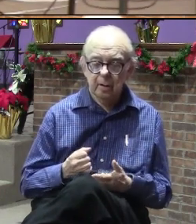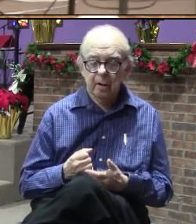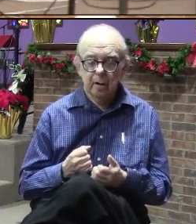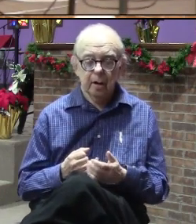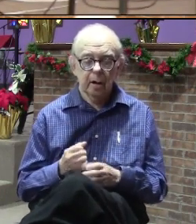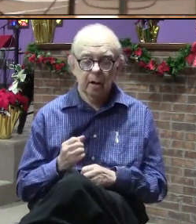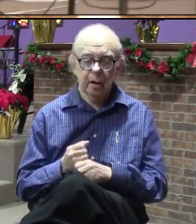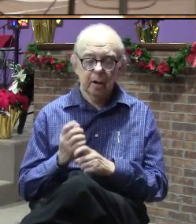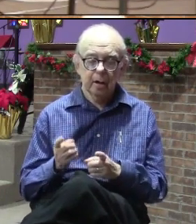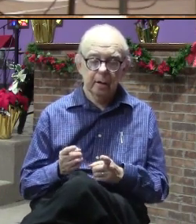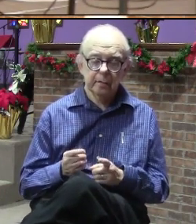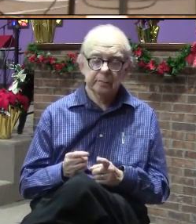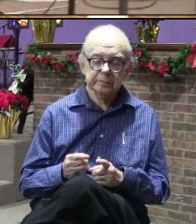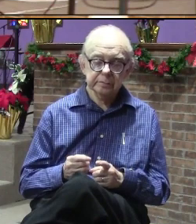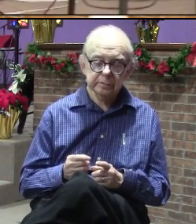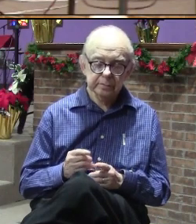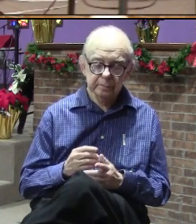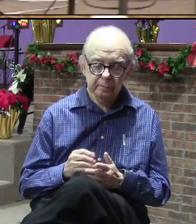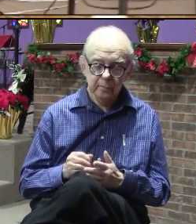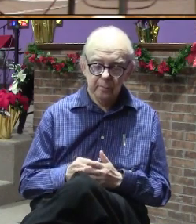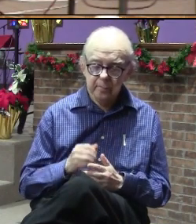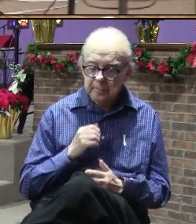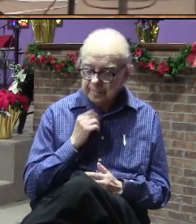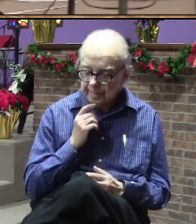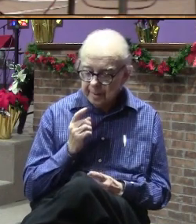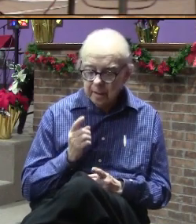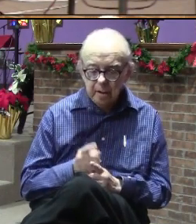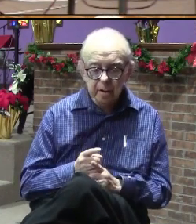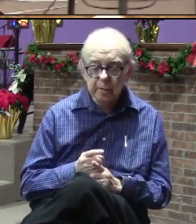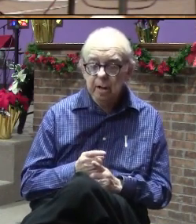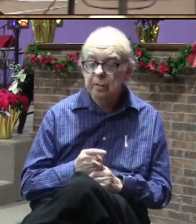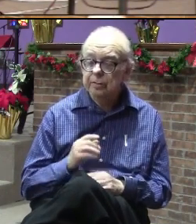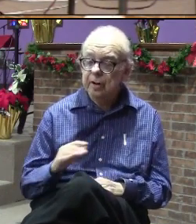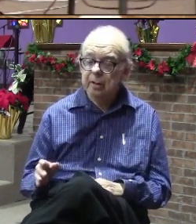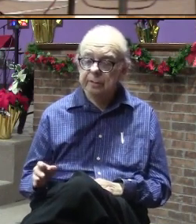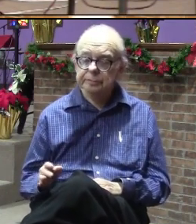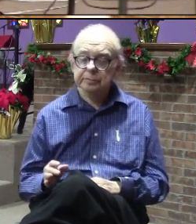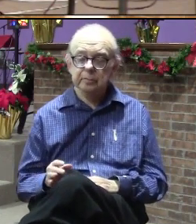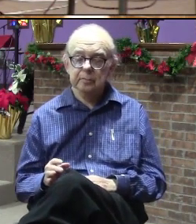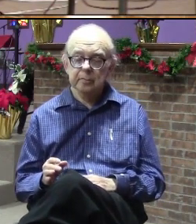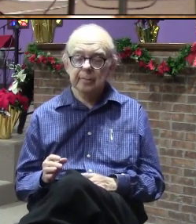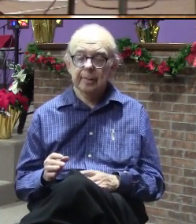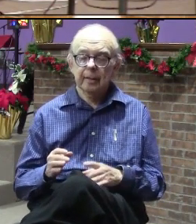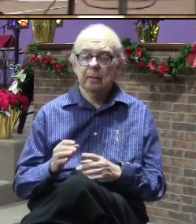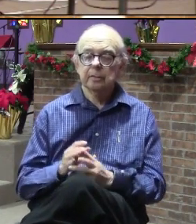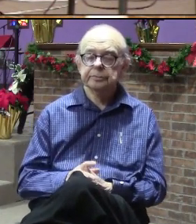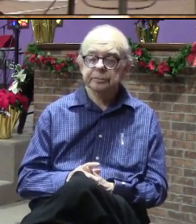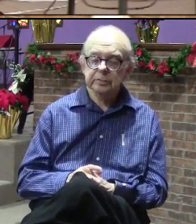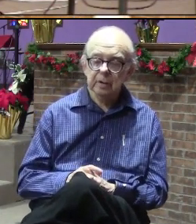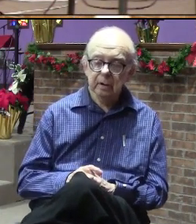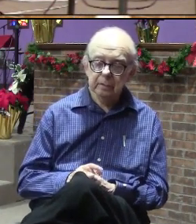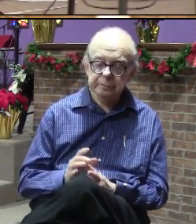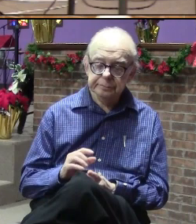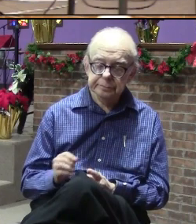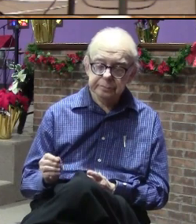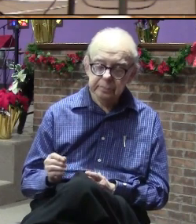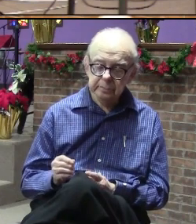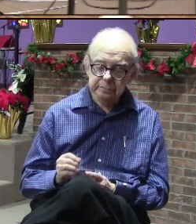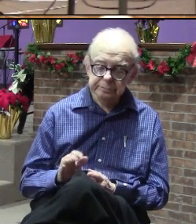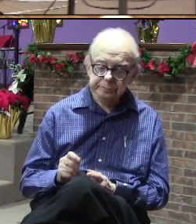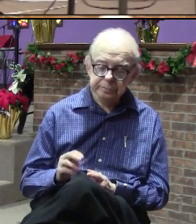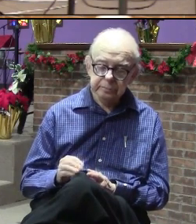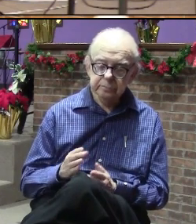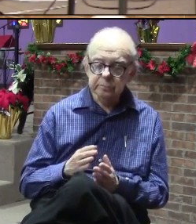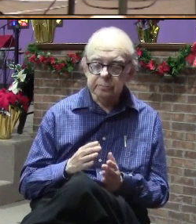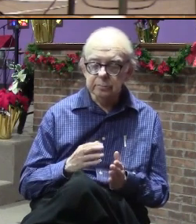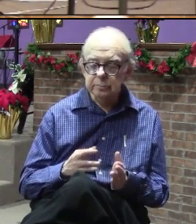to hold on to this kid, because this isn't just a regular child. This is a special child, and he's going to prepare